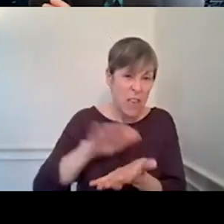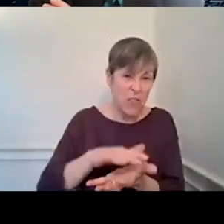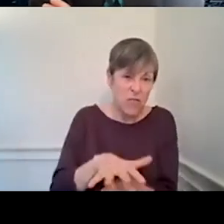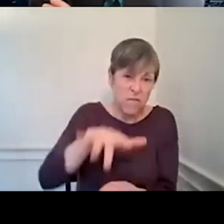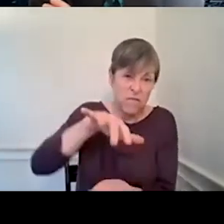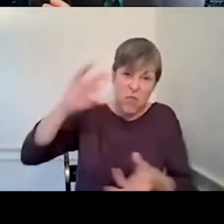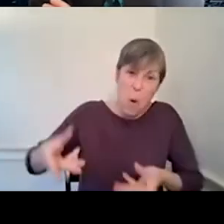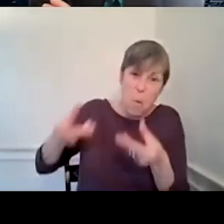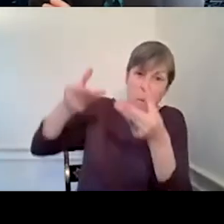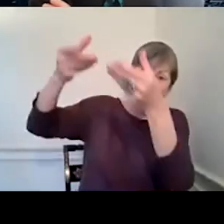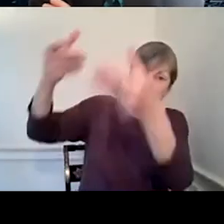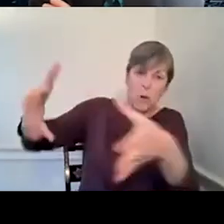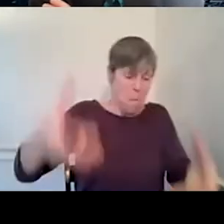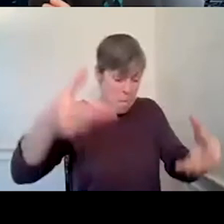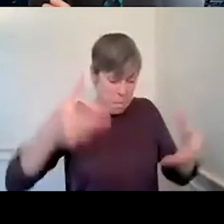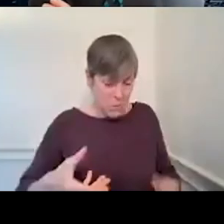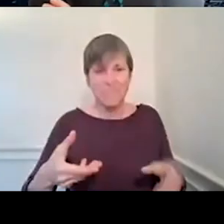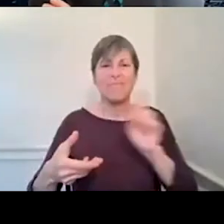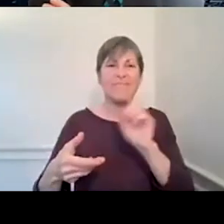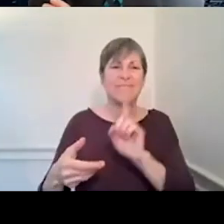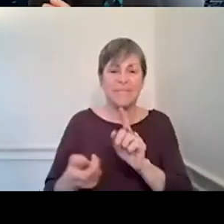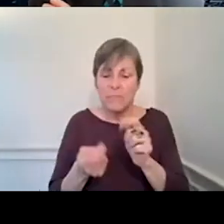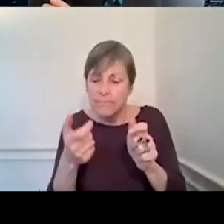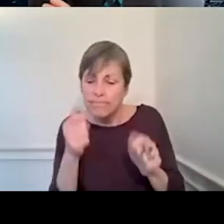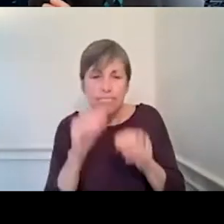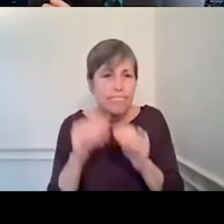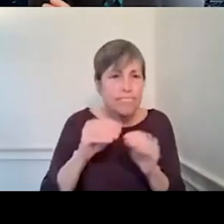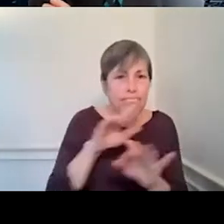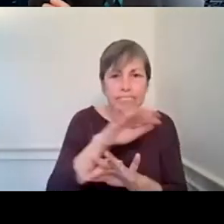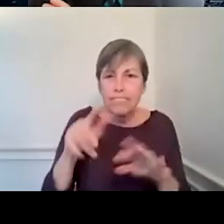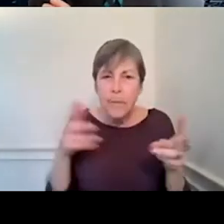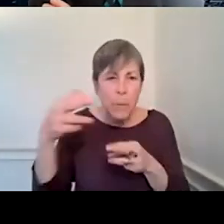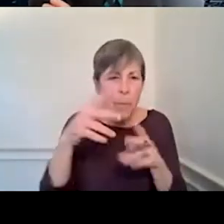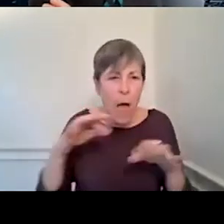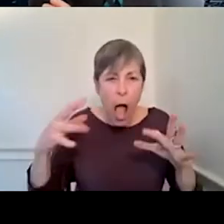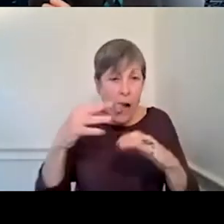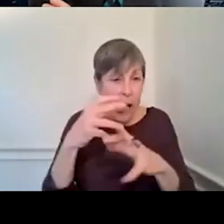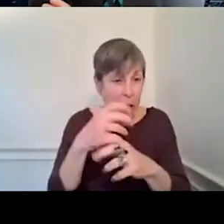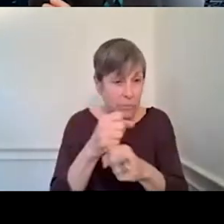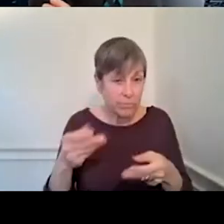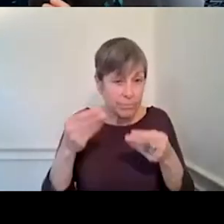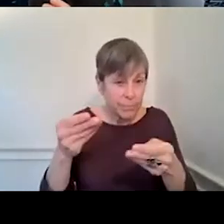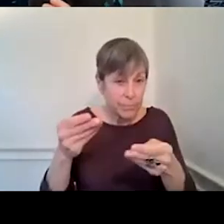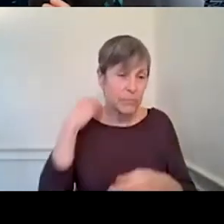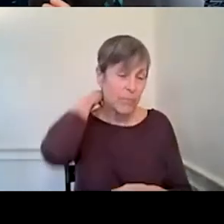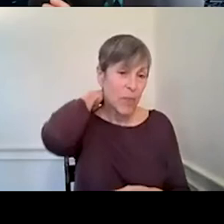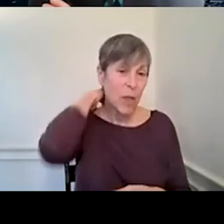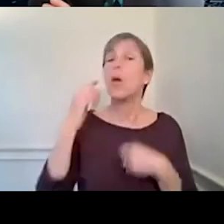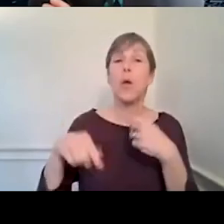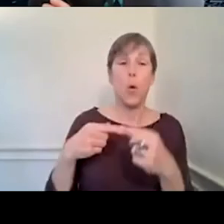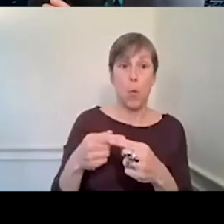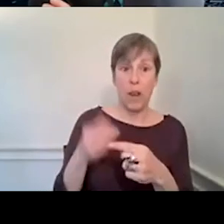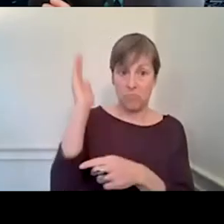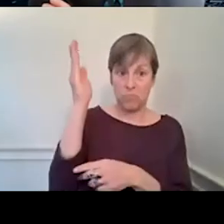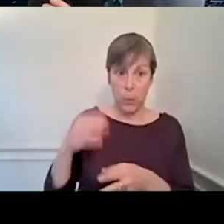book. Pare it down in a presentation format, because being able to present to management really will get you